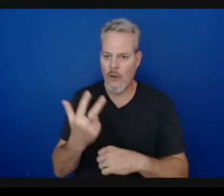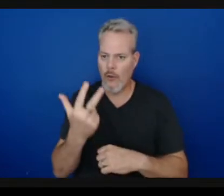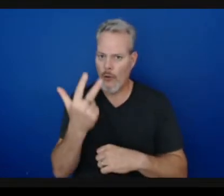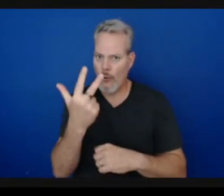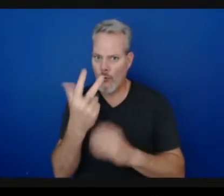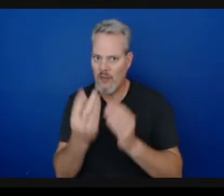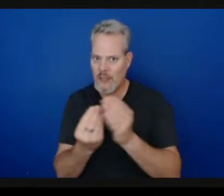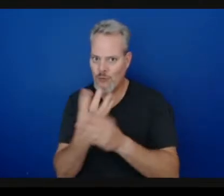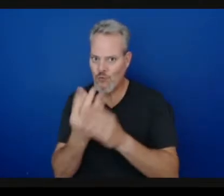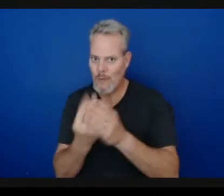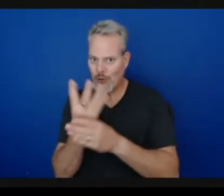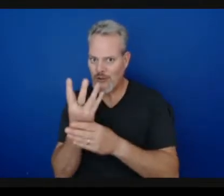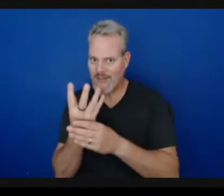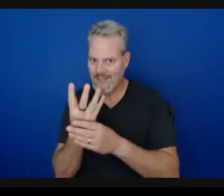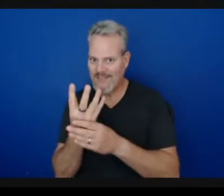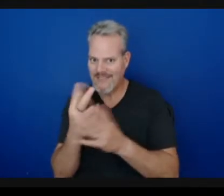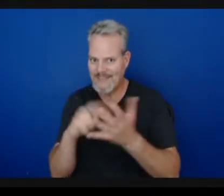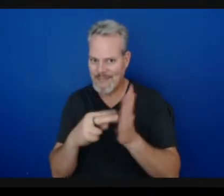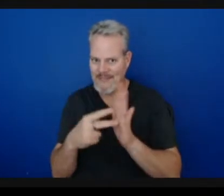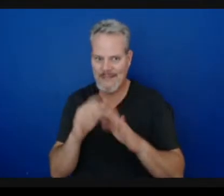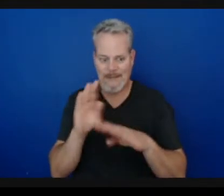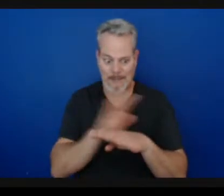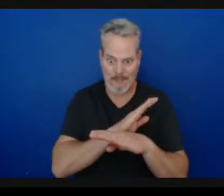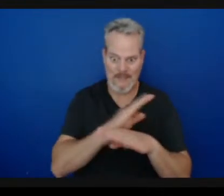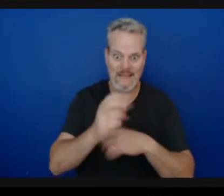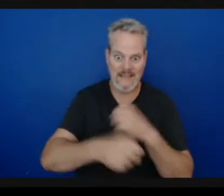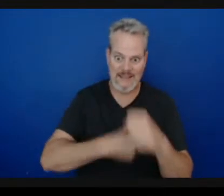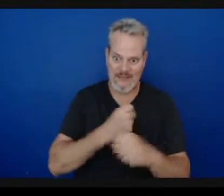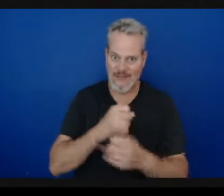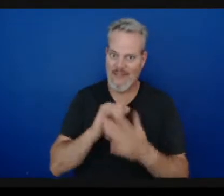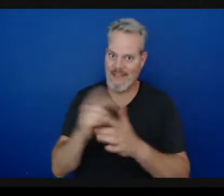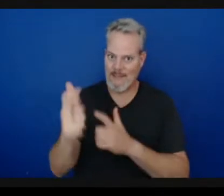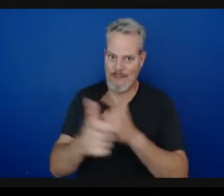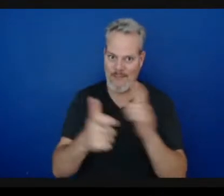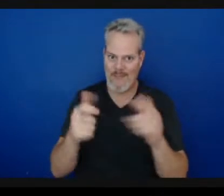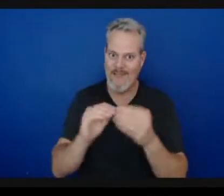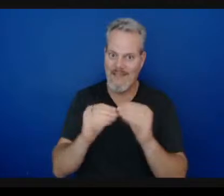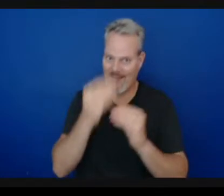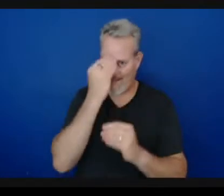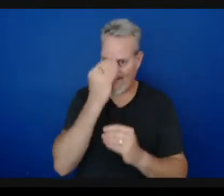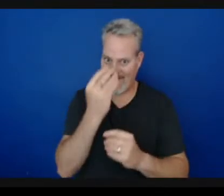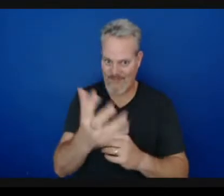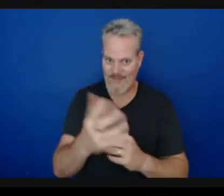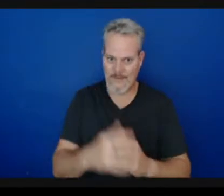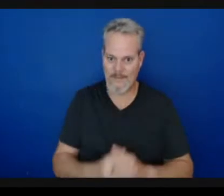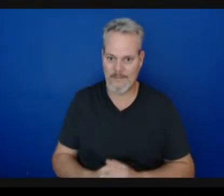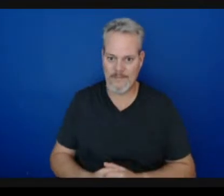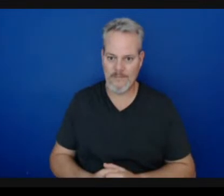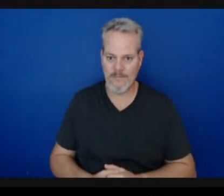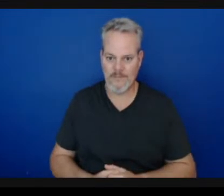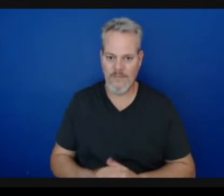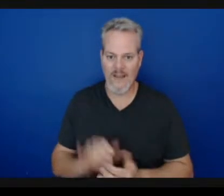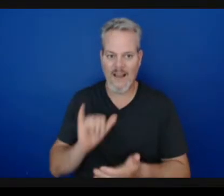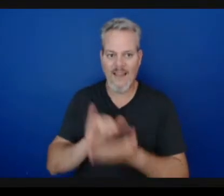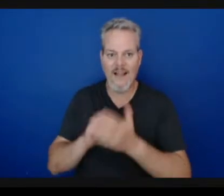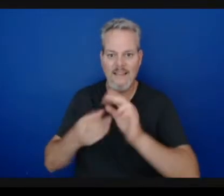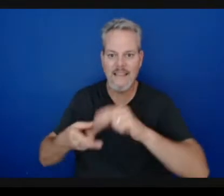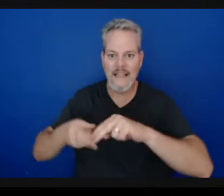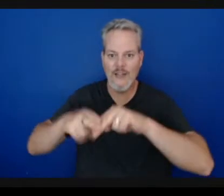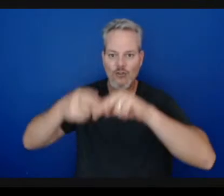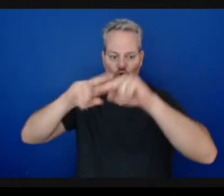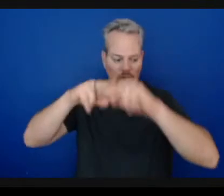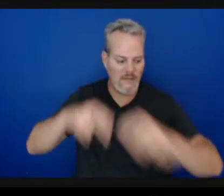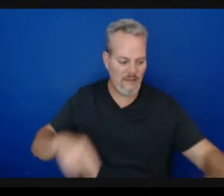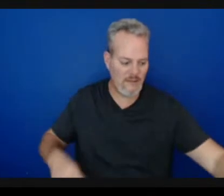busy year, but that's a big number, of course, for sure. So that's an increase in a national